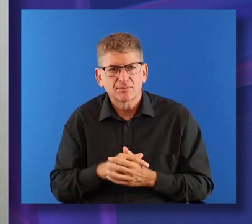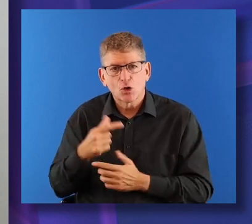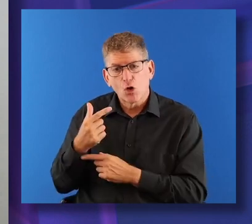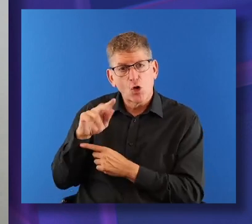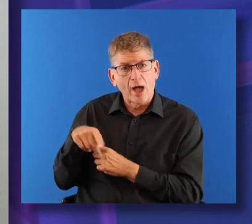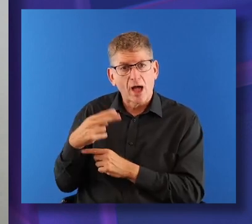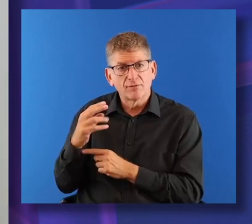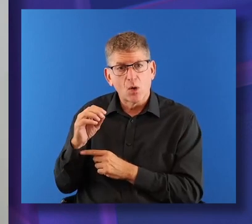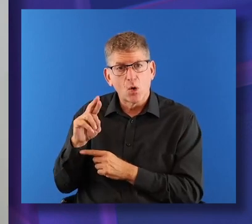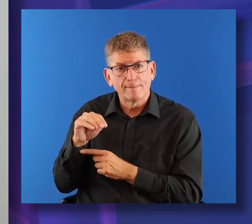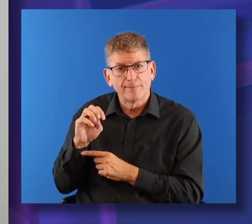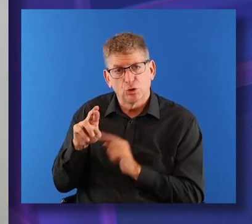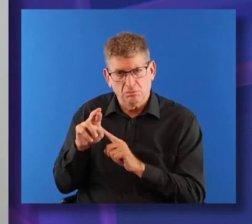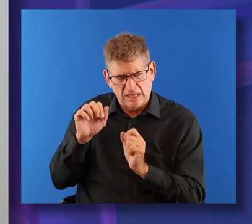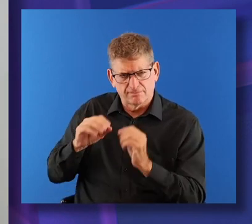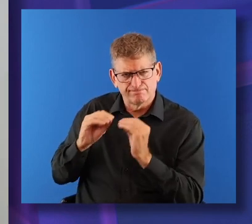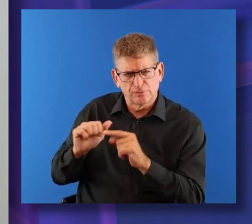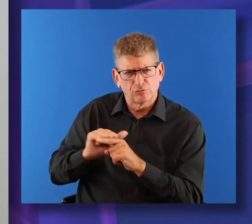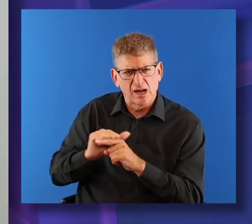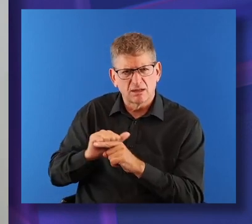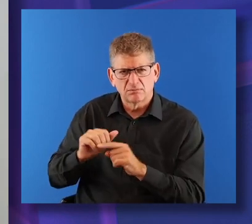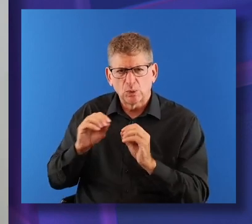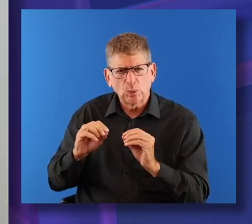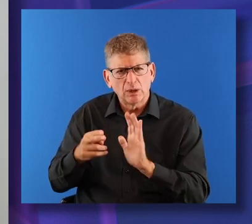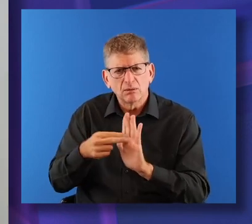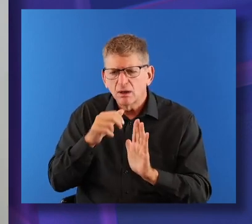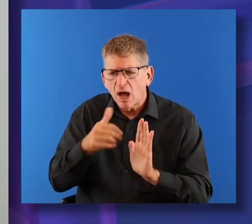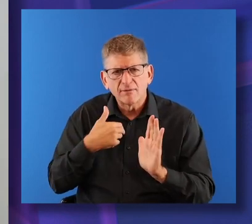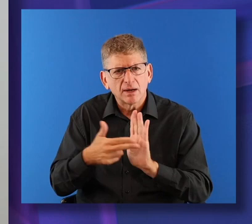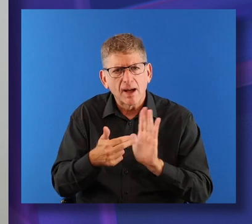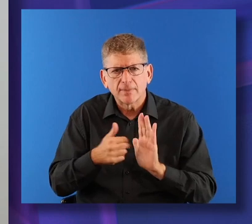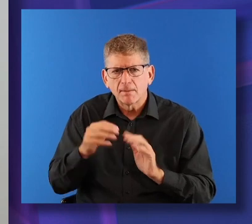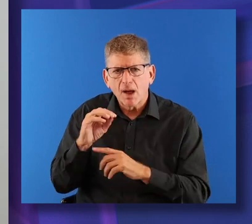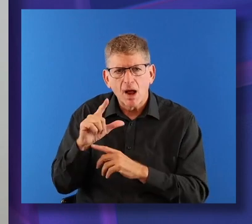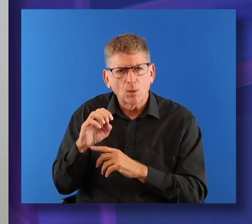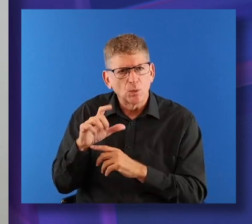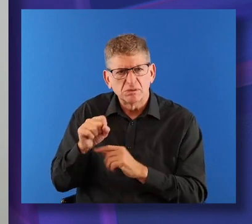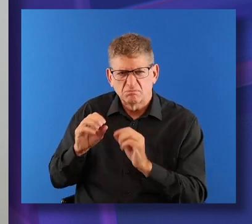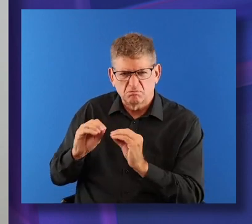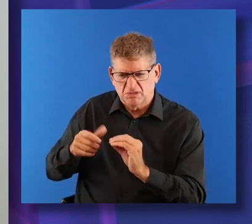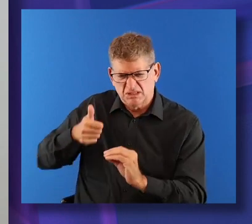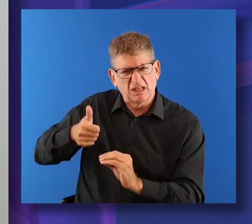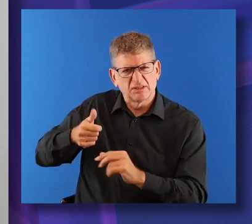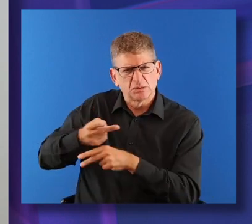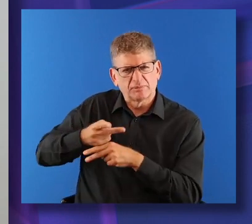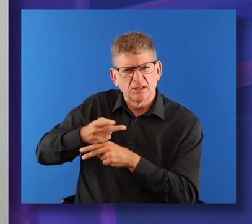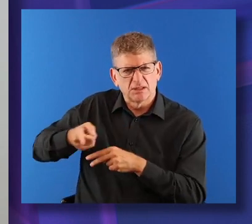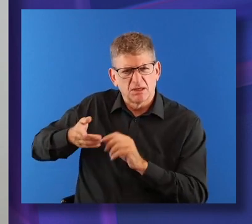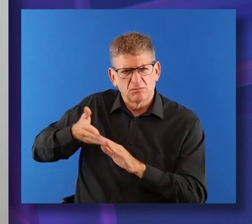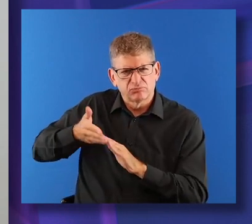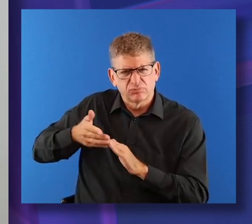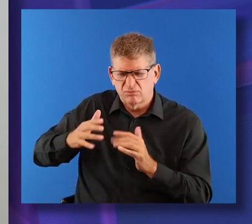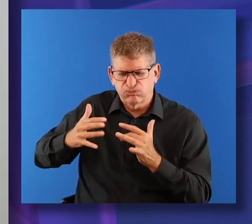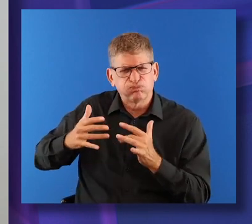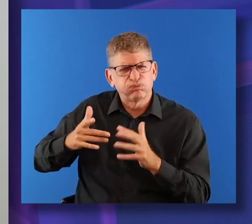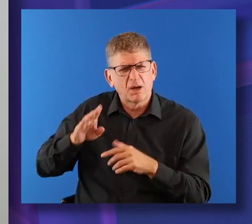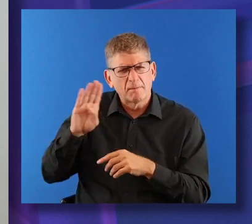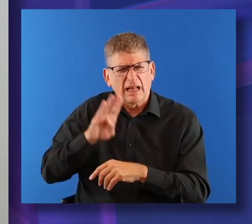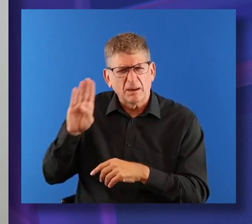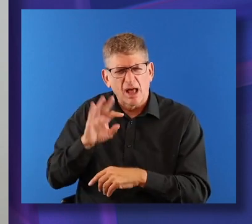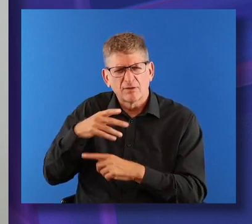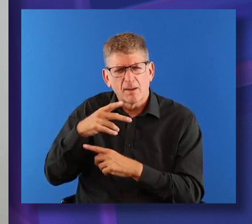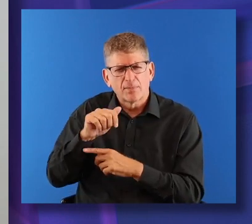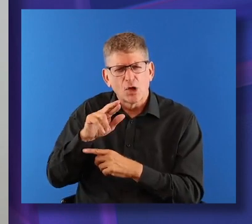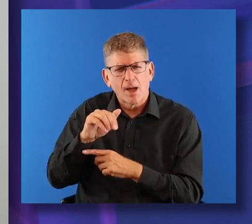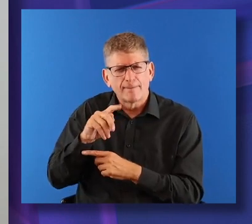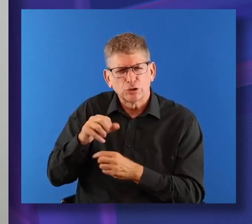of parameters. With a pre-trained GraphFormer, we achieve the best performance on many downstream tasks, including the KDD